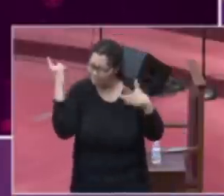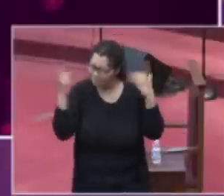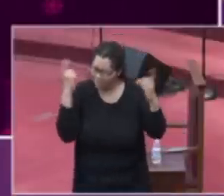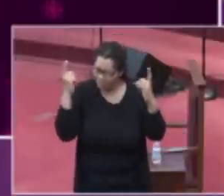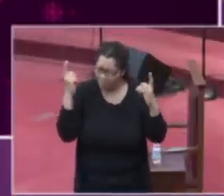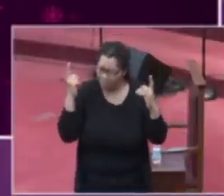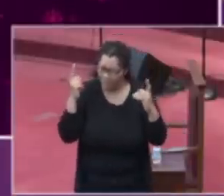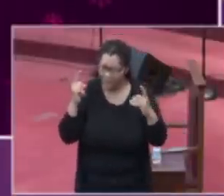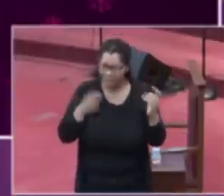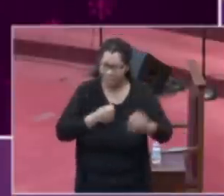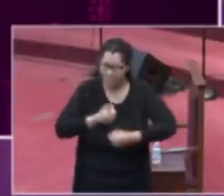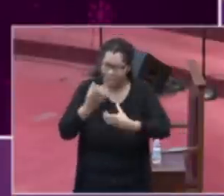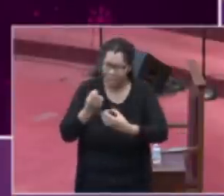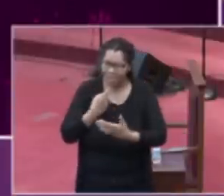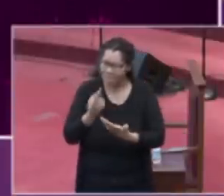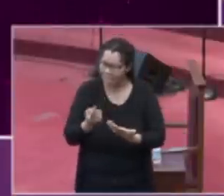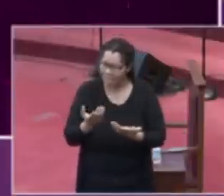shout.